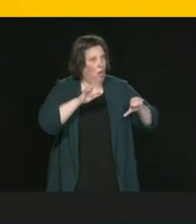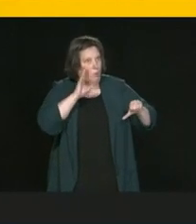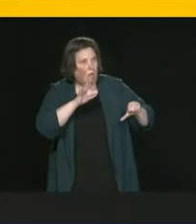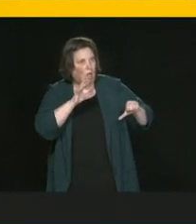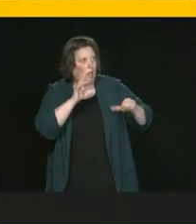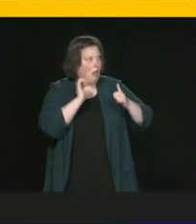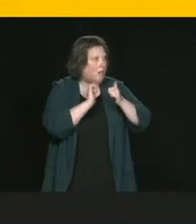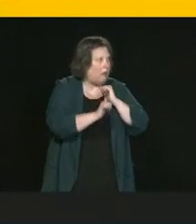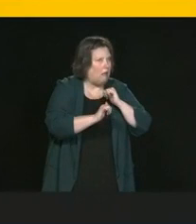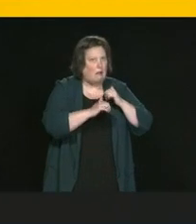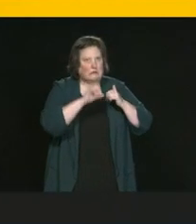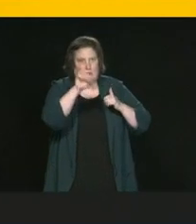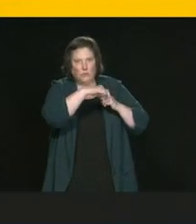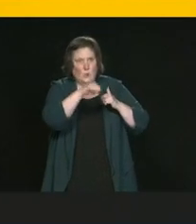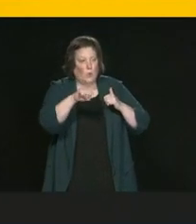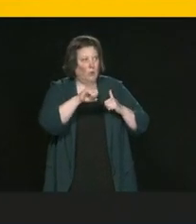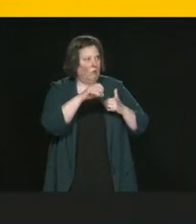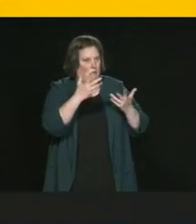in July,